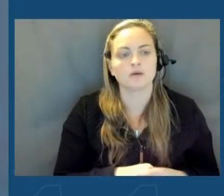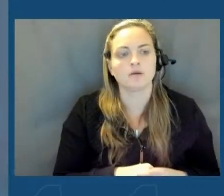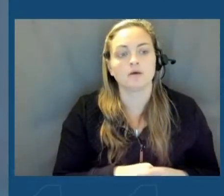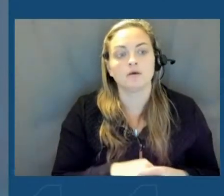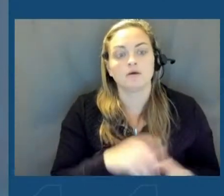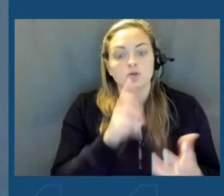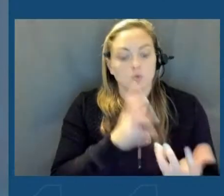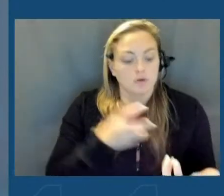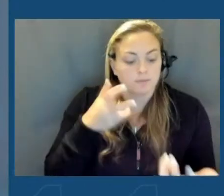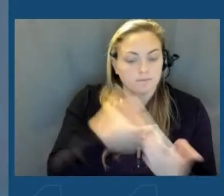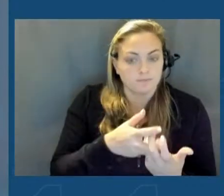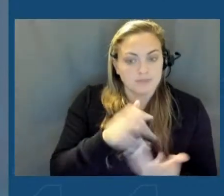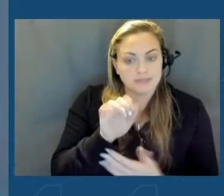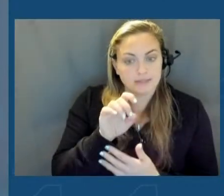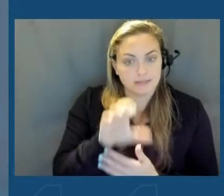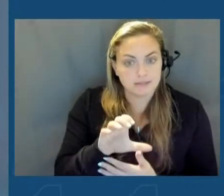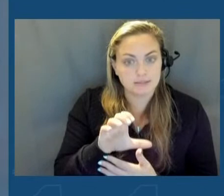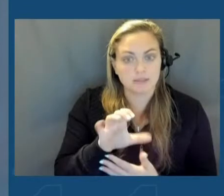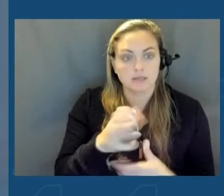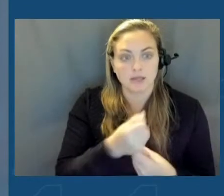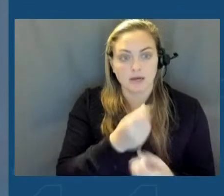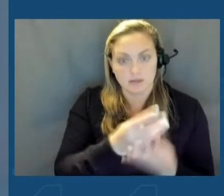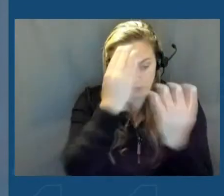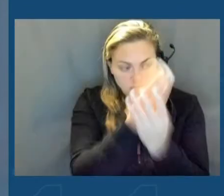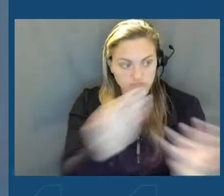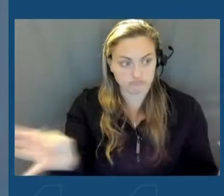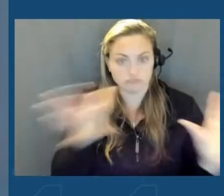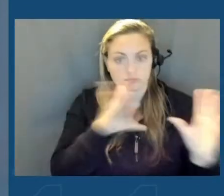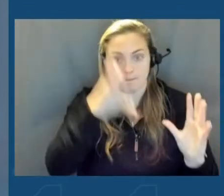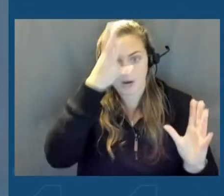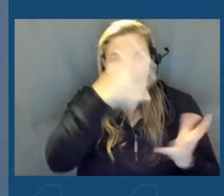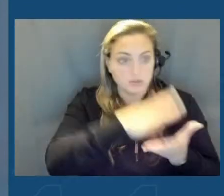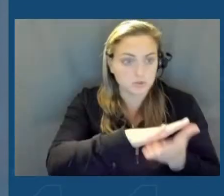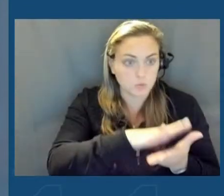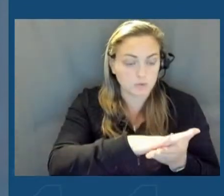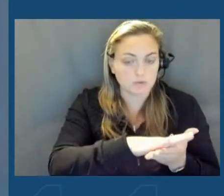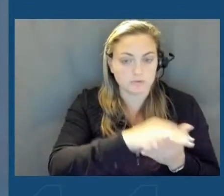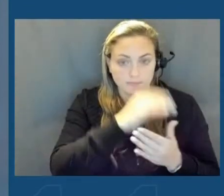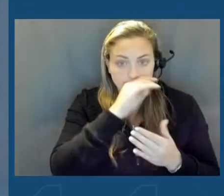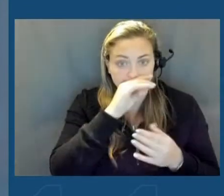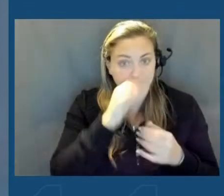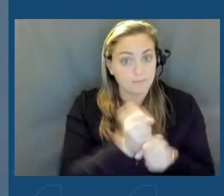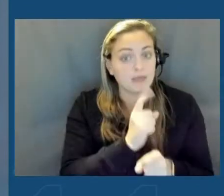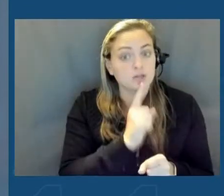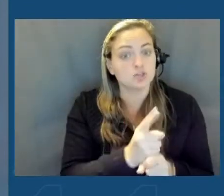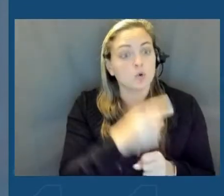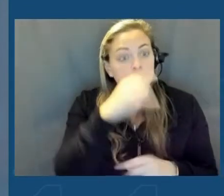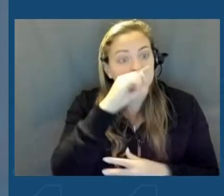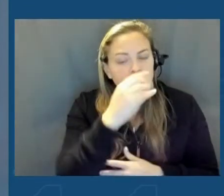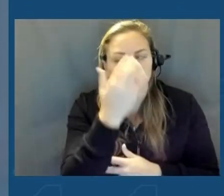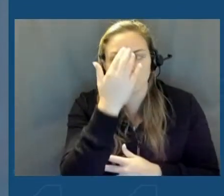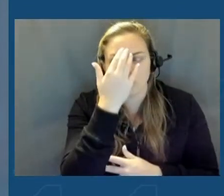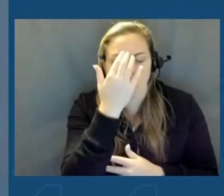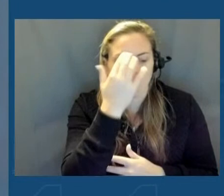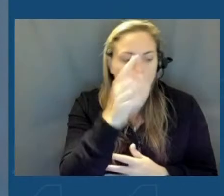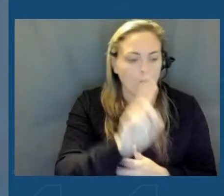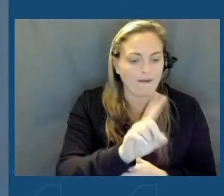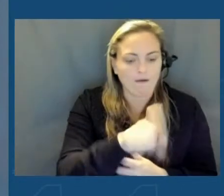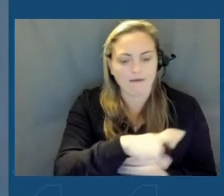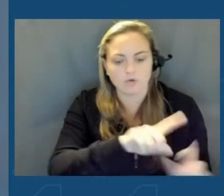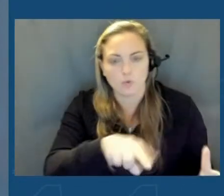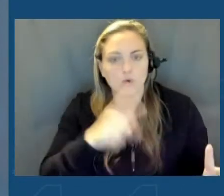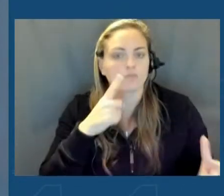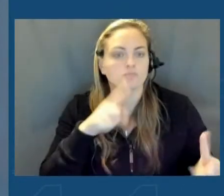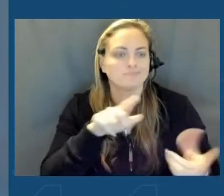with the CDC. We're getting this information out to parents and to schools, and making sure that our children are where they need to be this fall, because we know there's